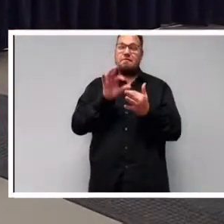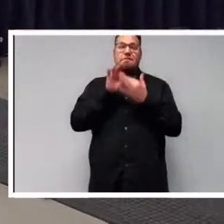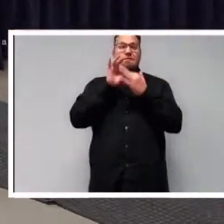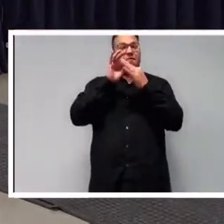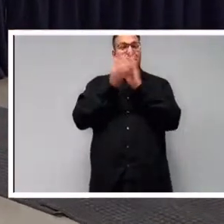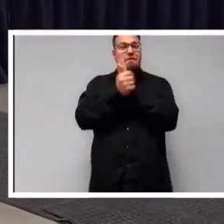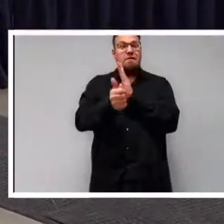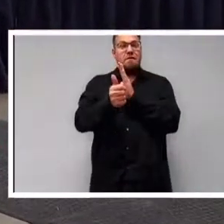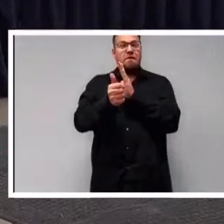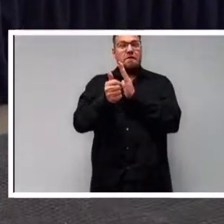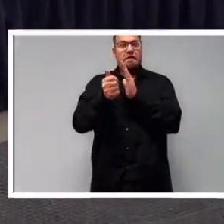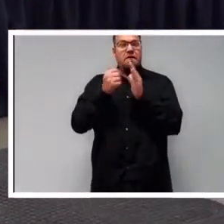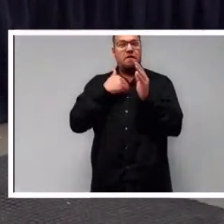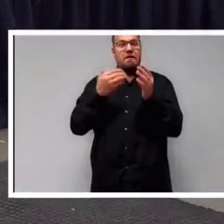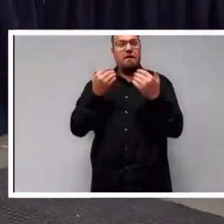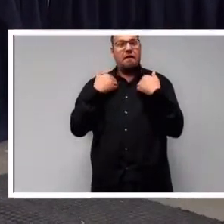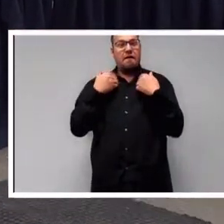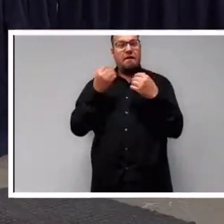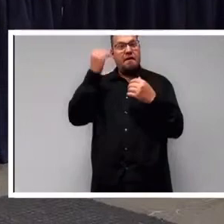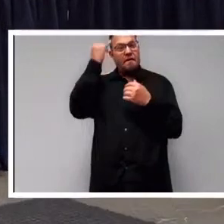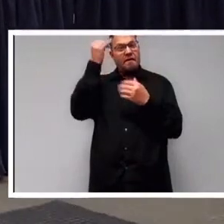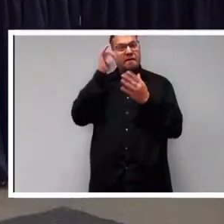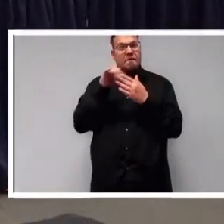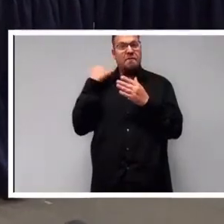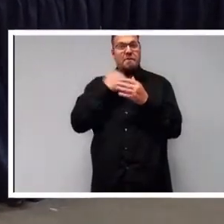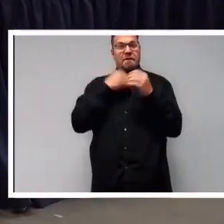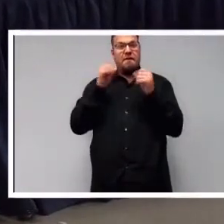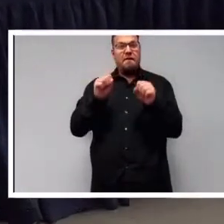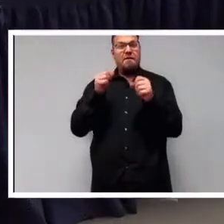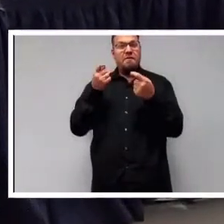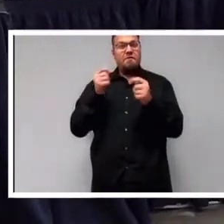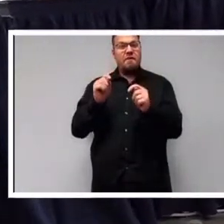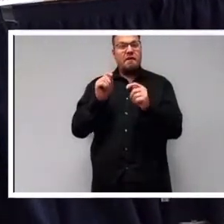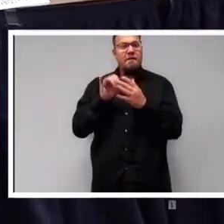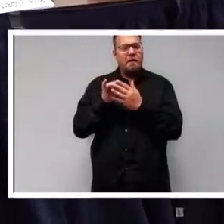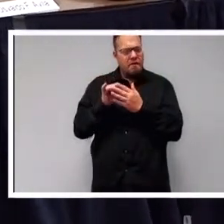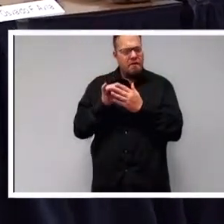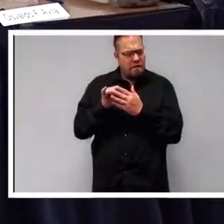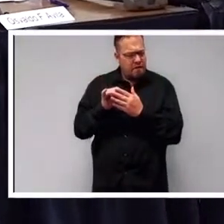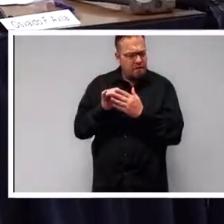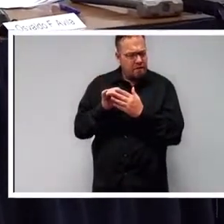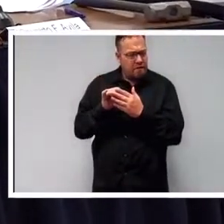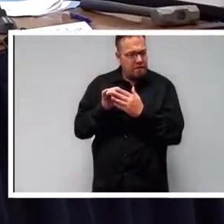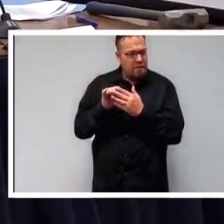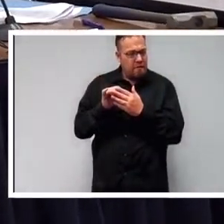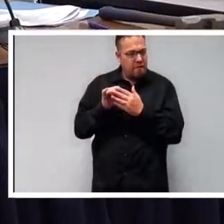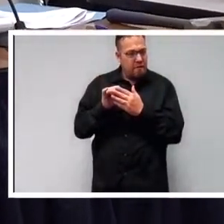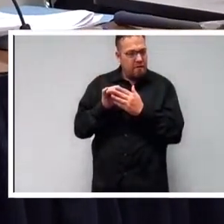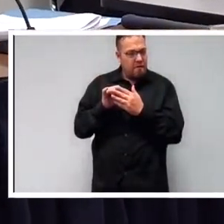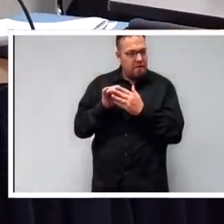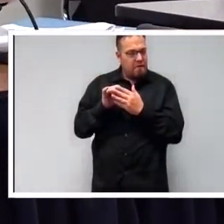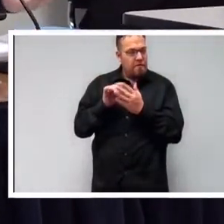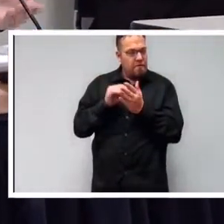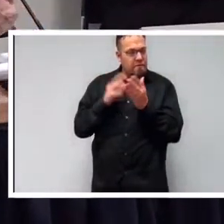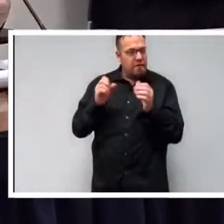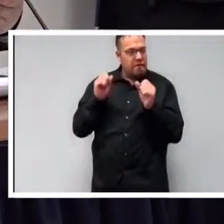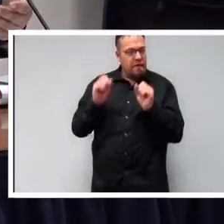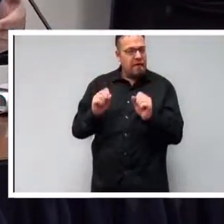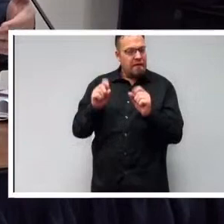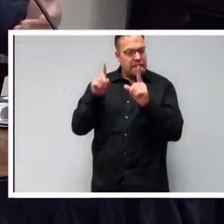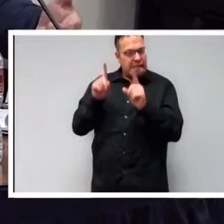I do have a quick idea. Maybe we can find a shallow pool where you can, the students can test the rafts or